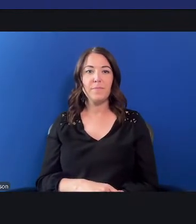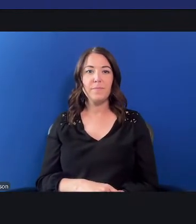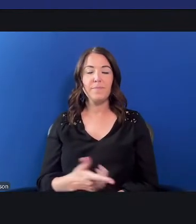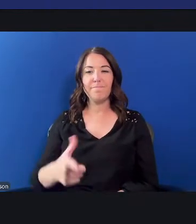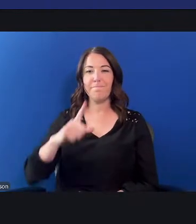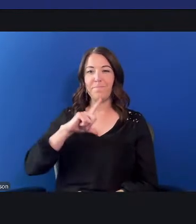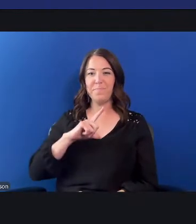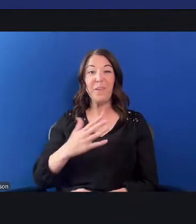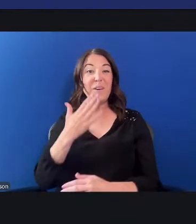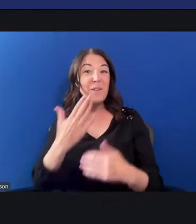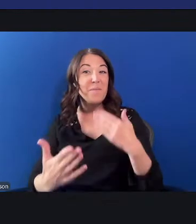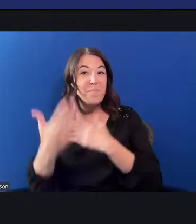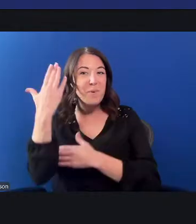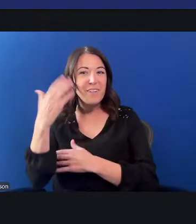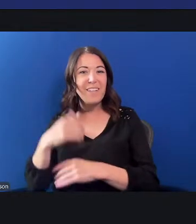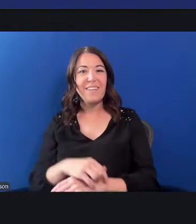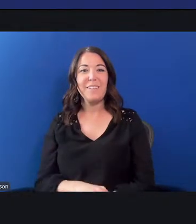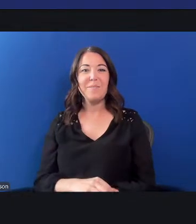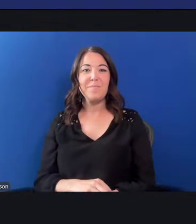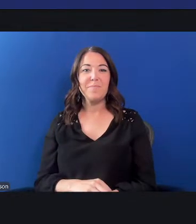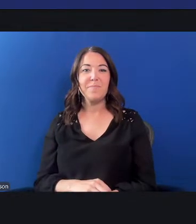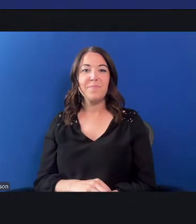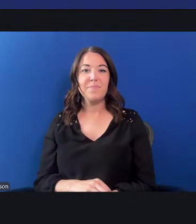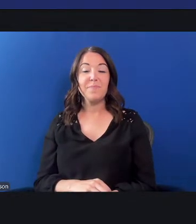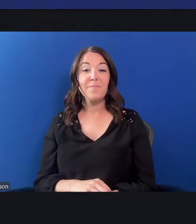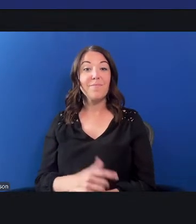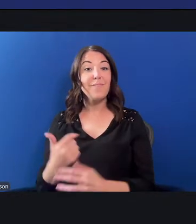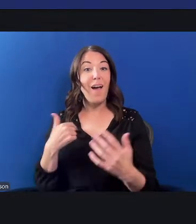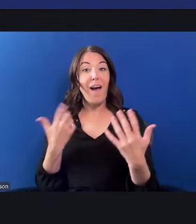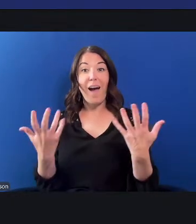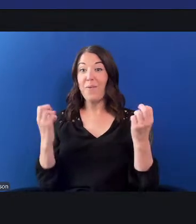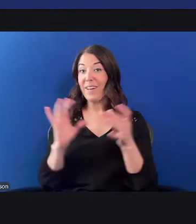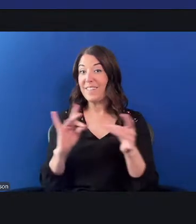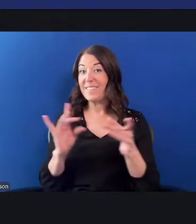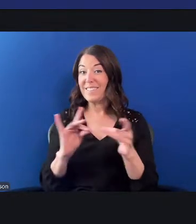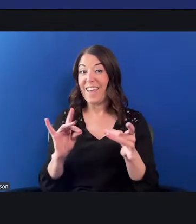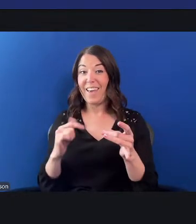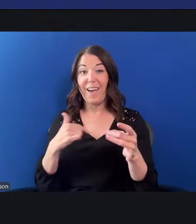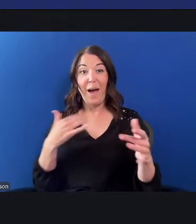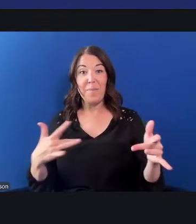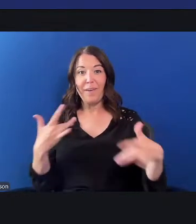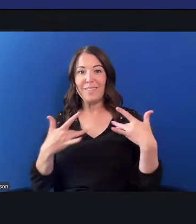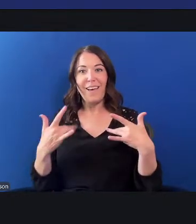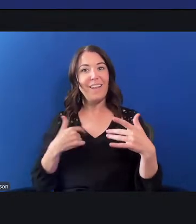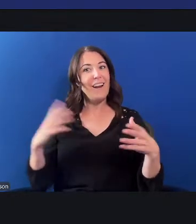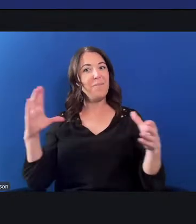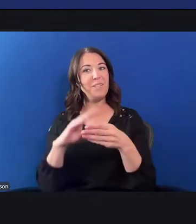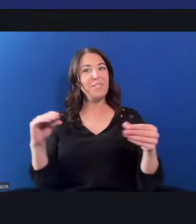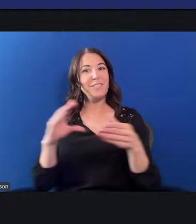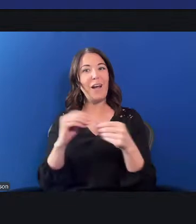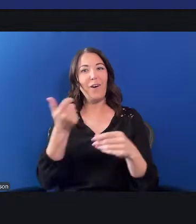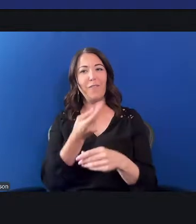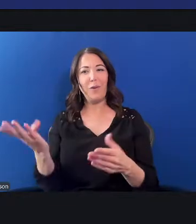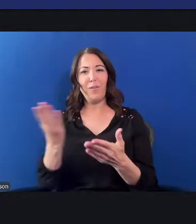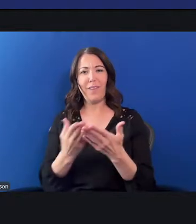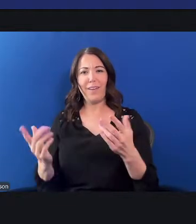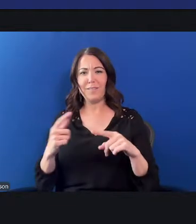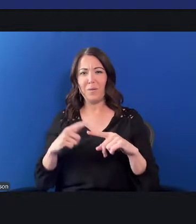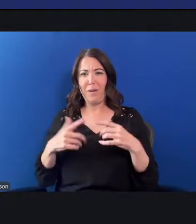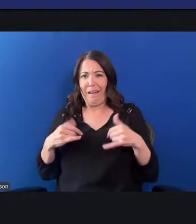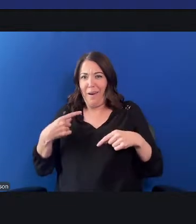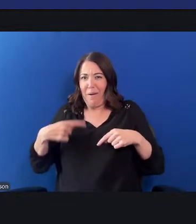Good morning. I was going to say I'm excited to get to share a few things, but no, I'm mostly just